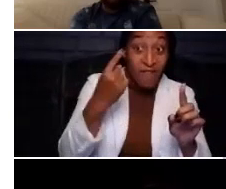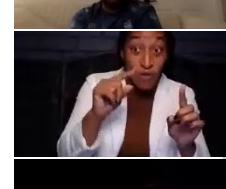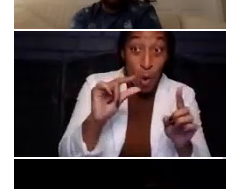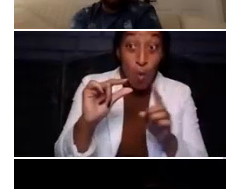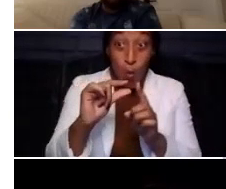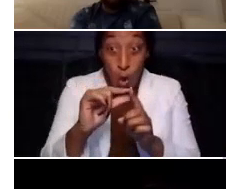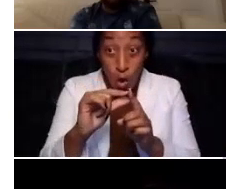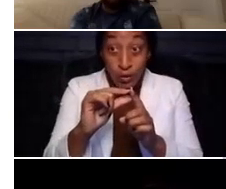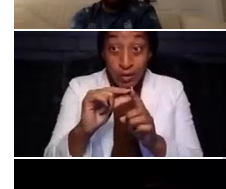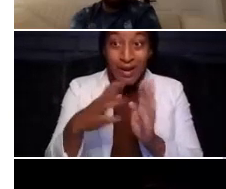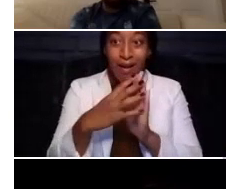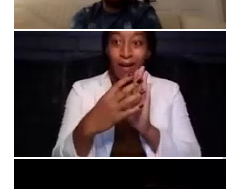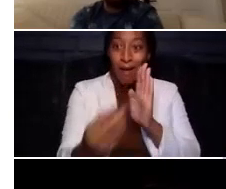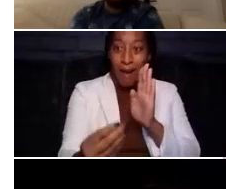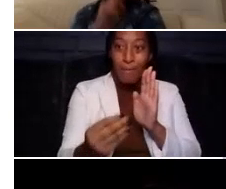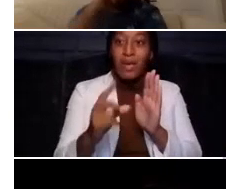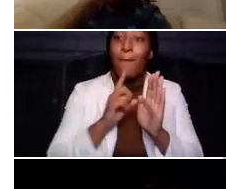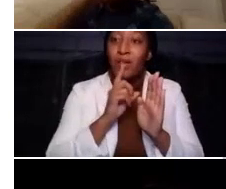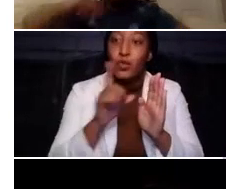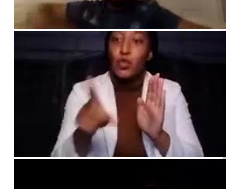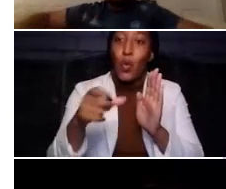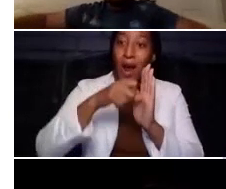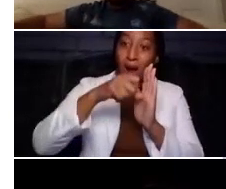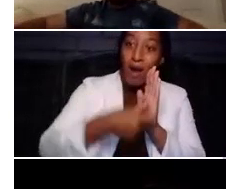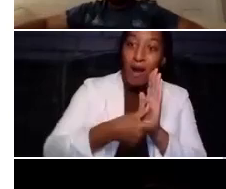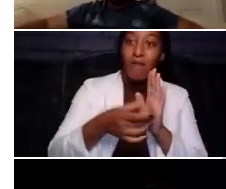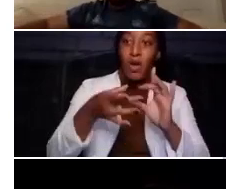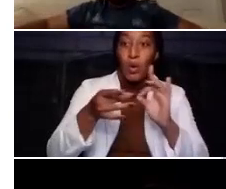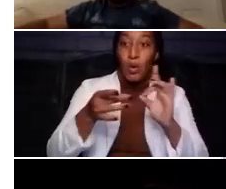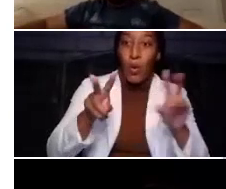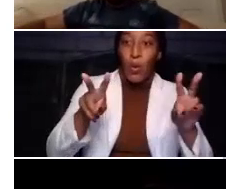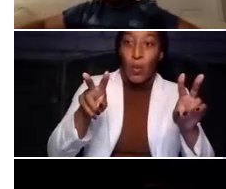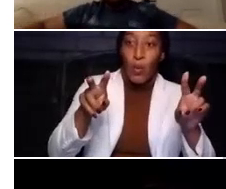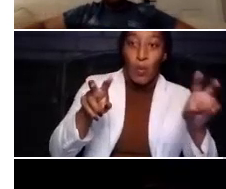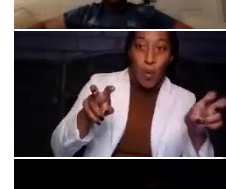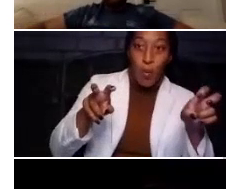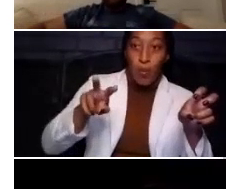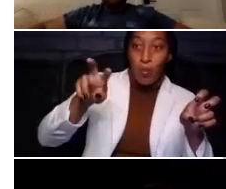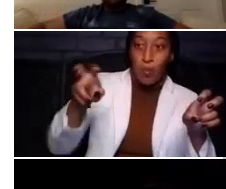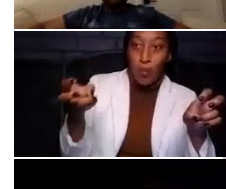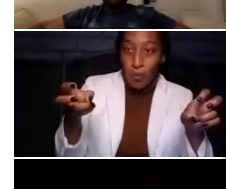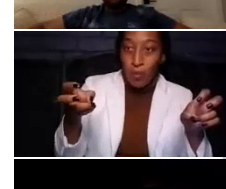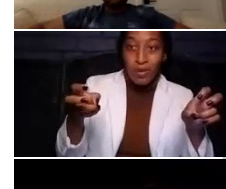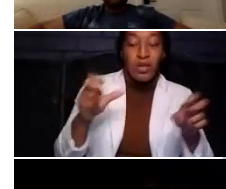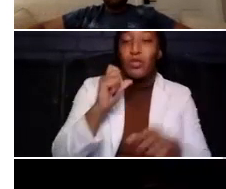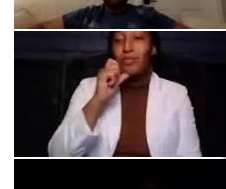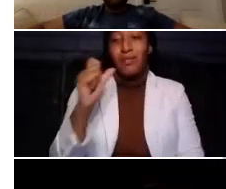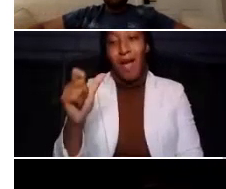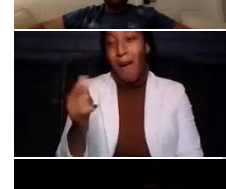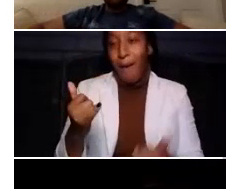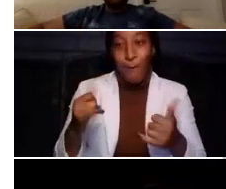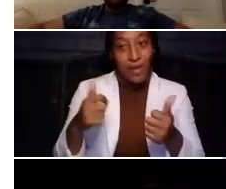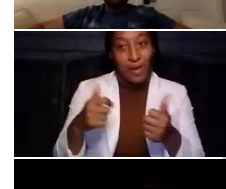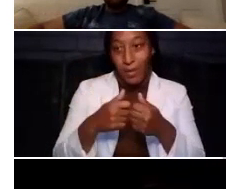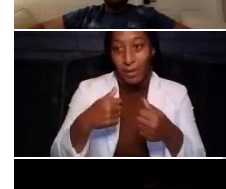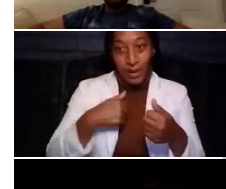quotes, okay? And please do not play the thesaurus game with me, where